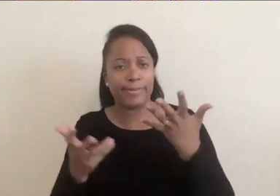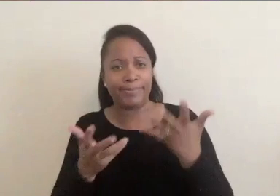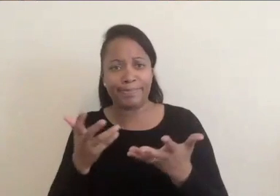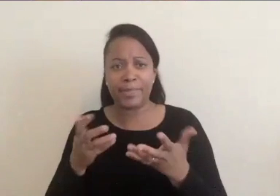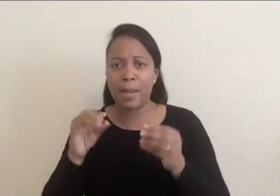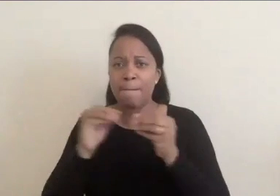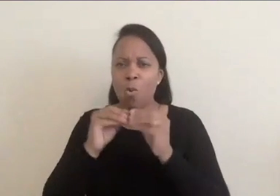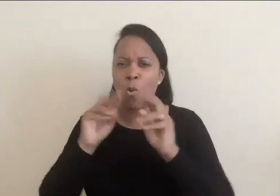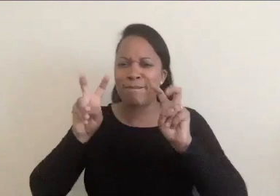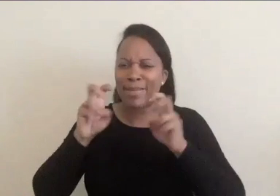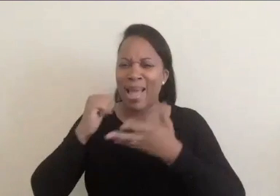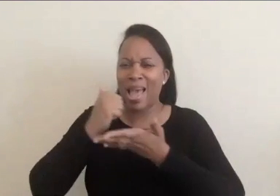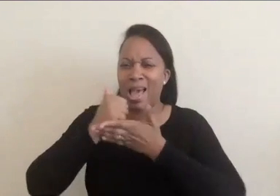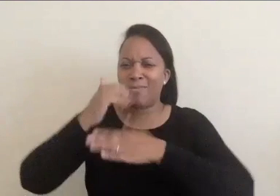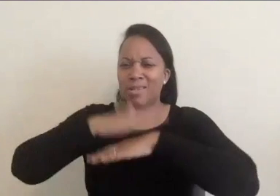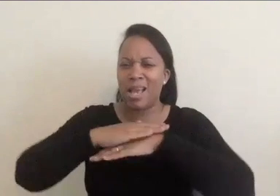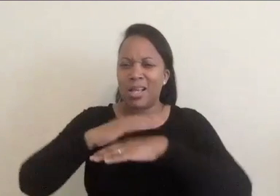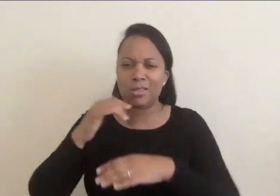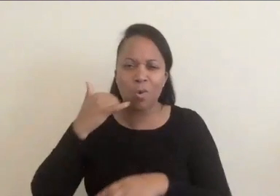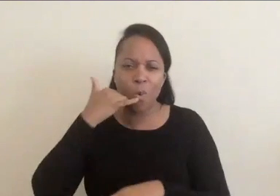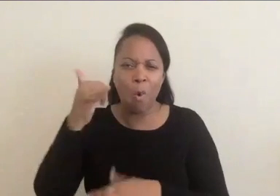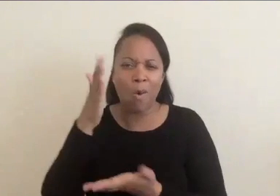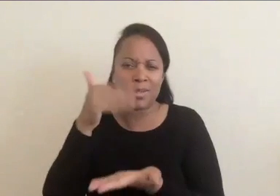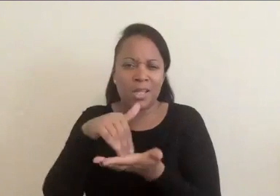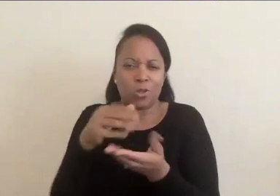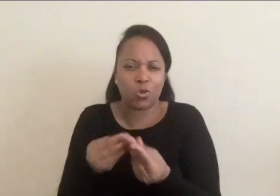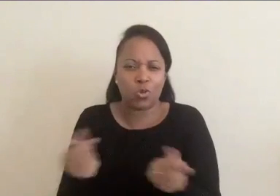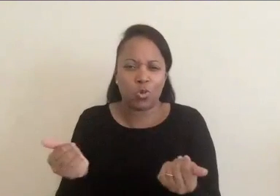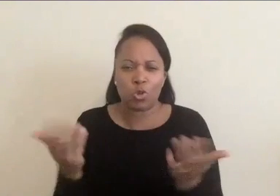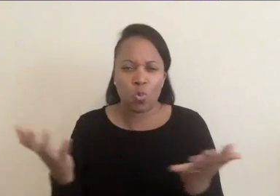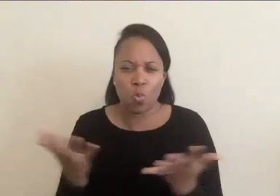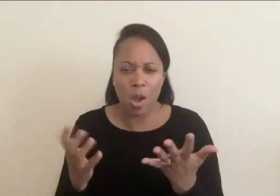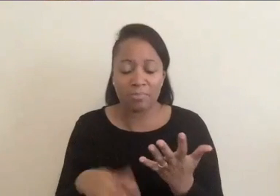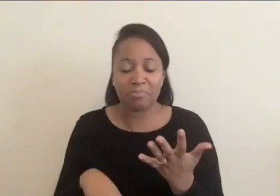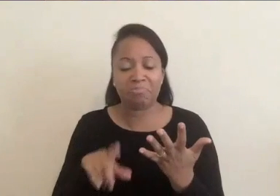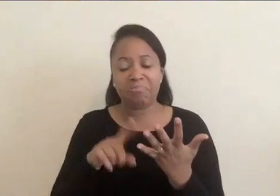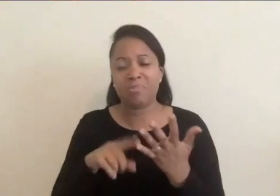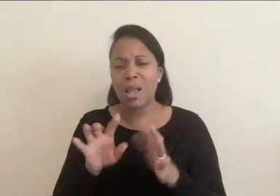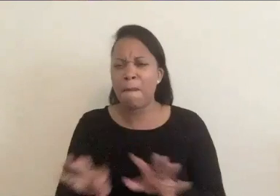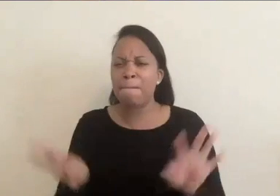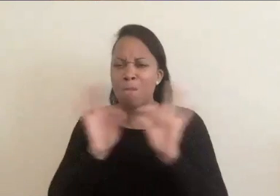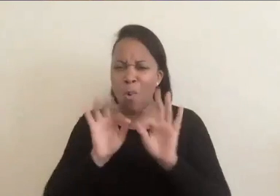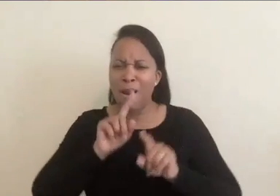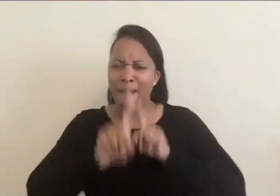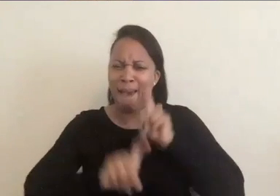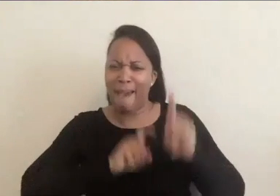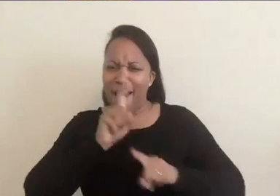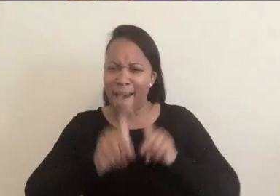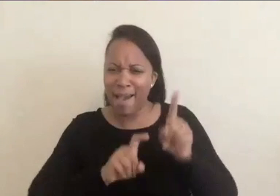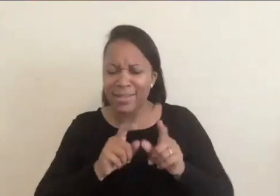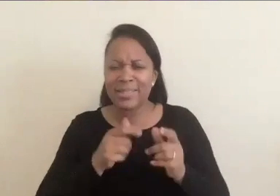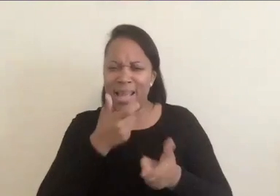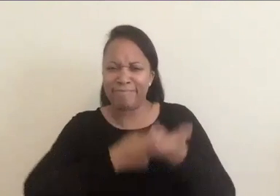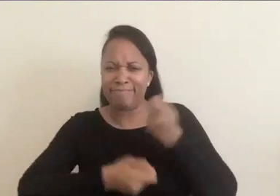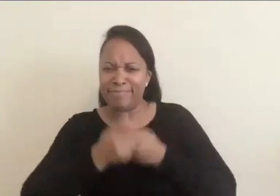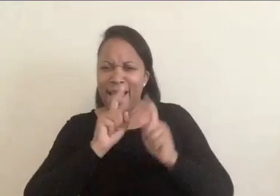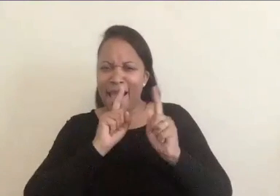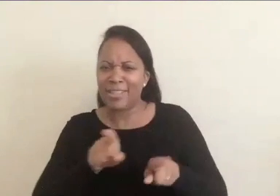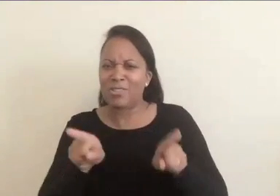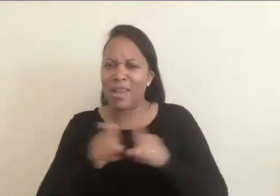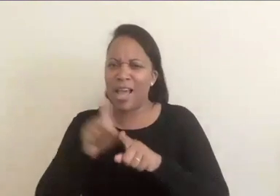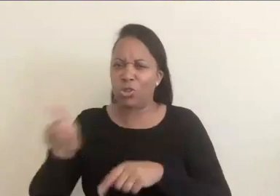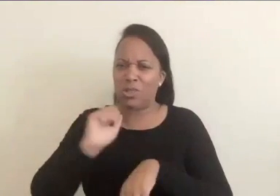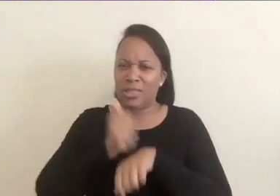of a help desk call center type of solution? Be sure to ask questions and to get answers as you